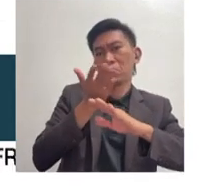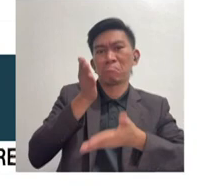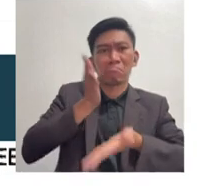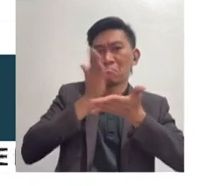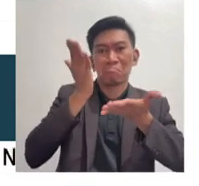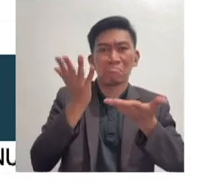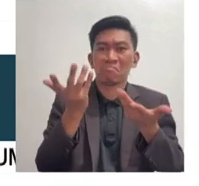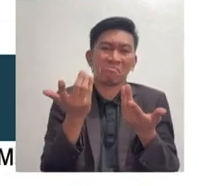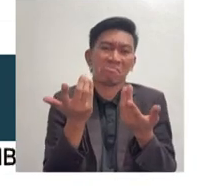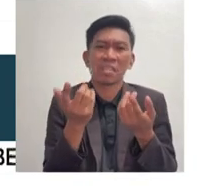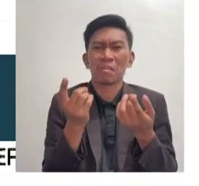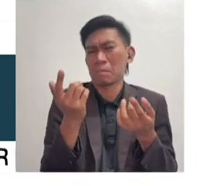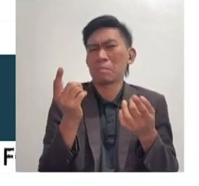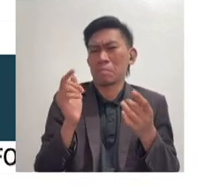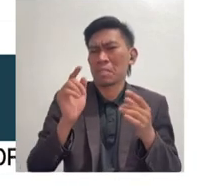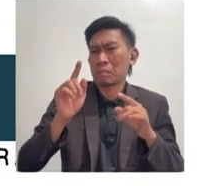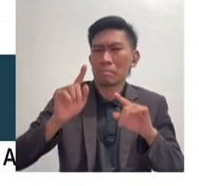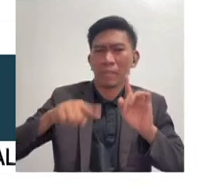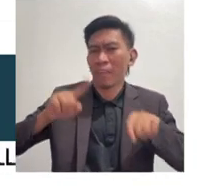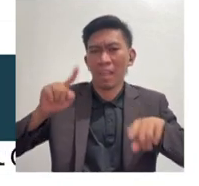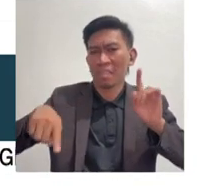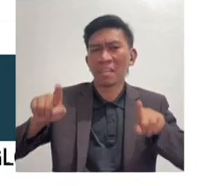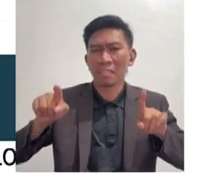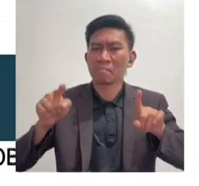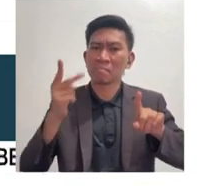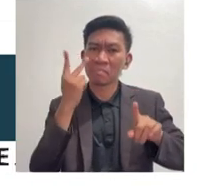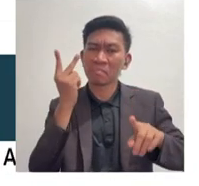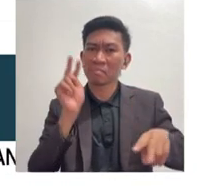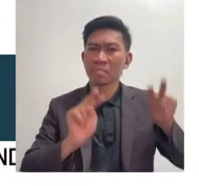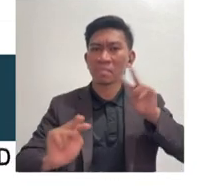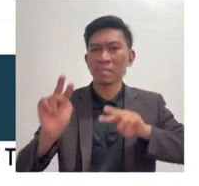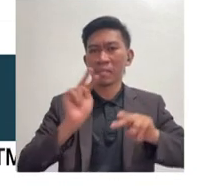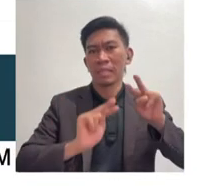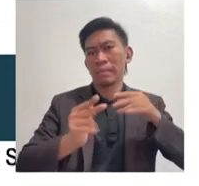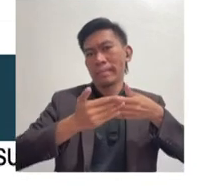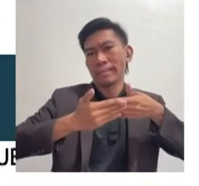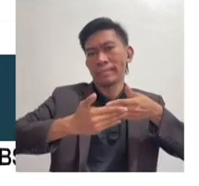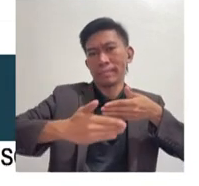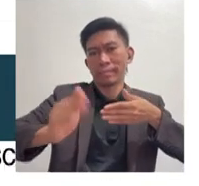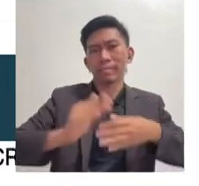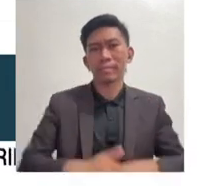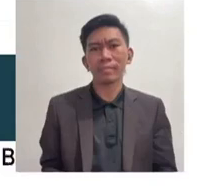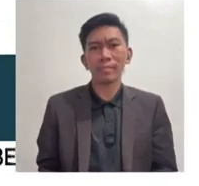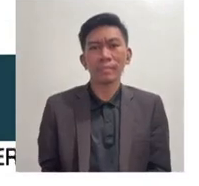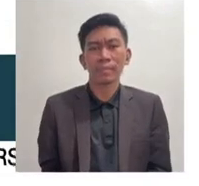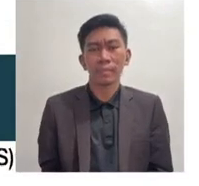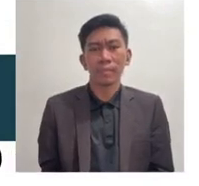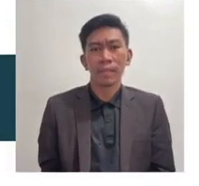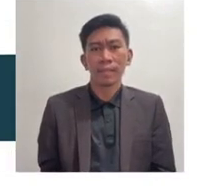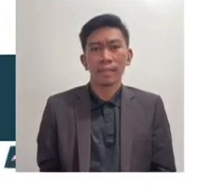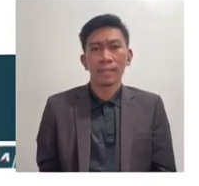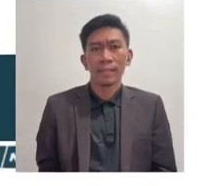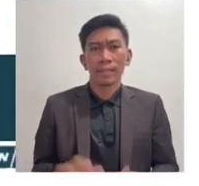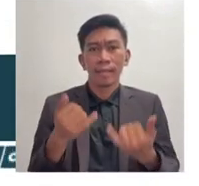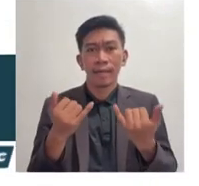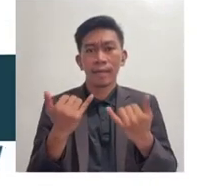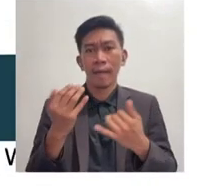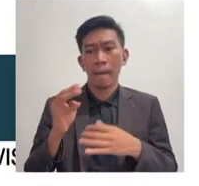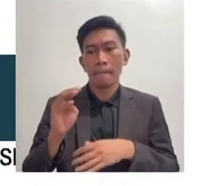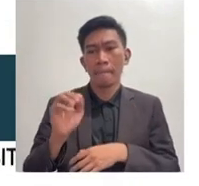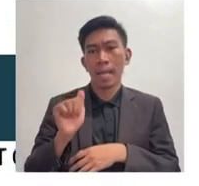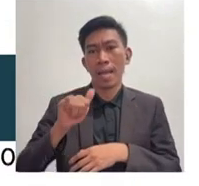know, so we can have these two kinds of scenarios. So it's interesting because Mayon volcano is very much